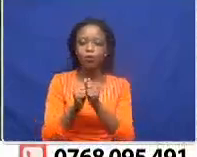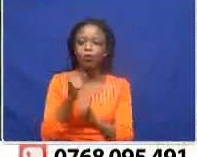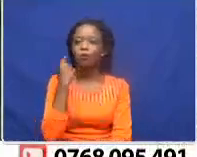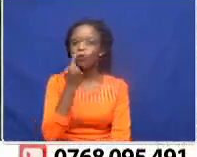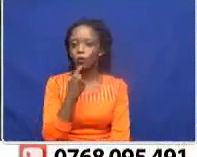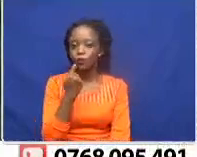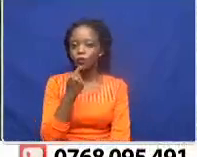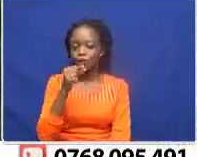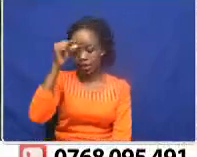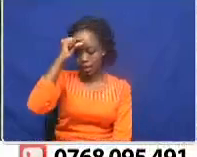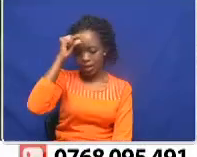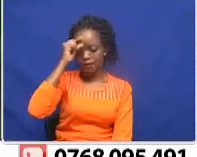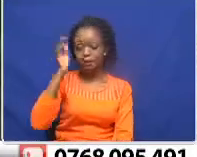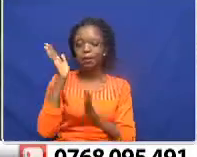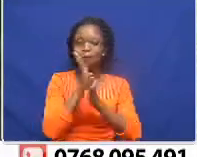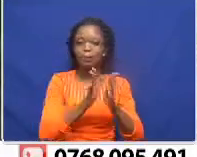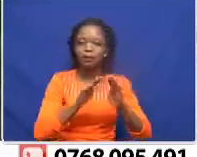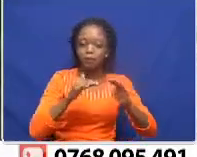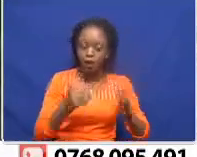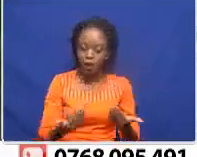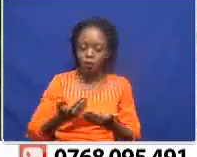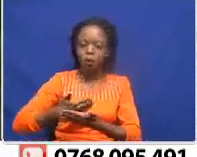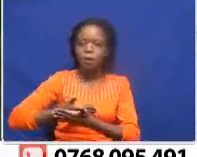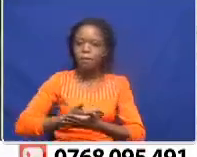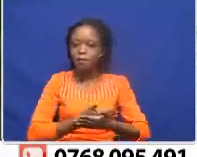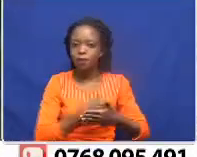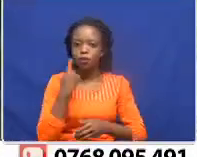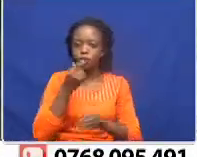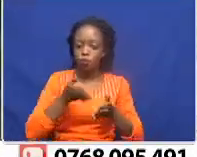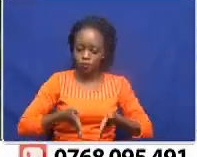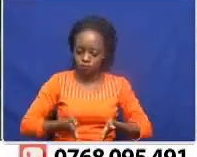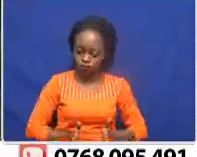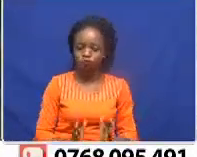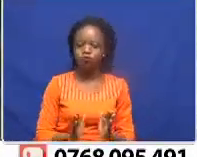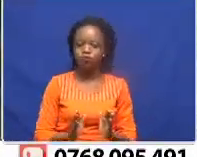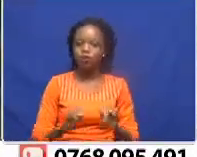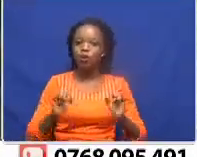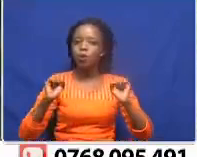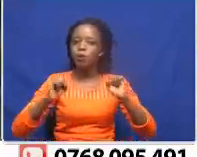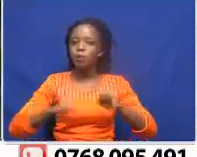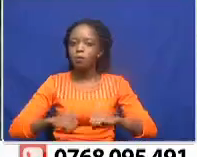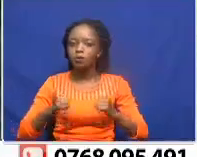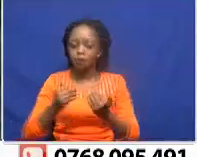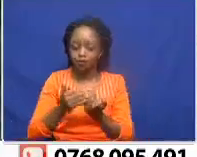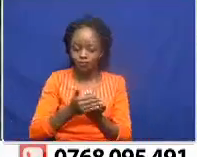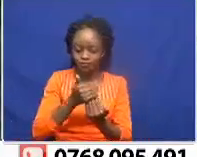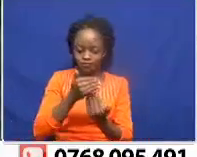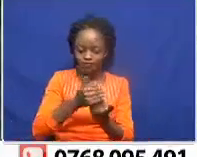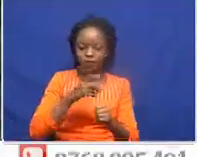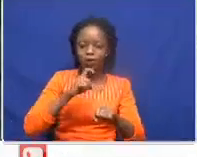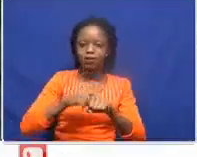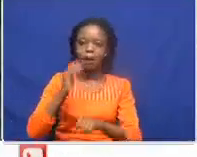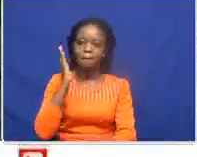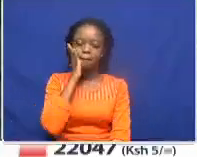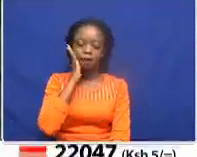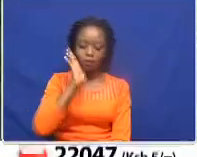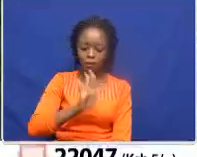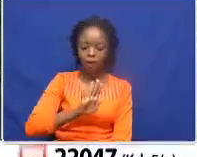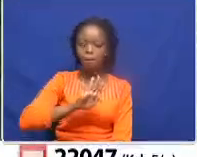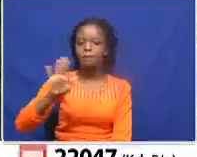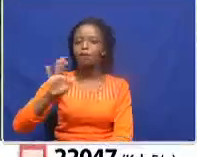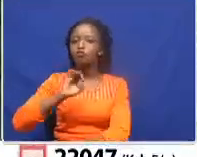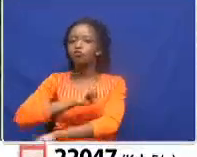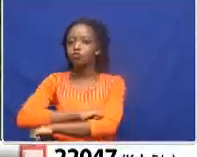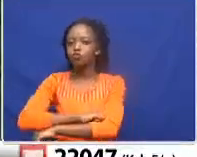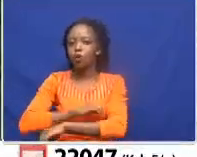serikali ikaorganize vile hawa watoto wadogo waliozaliwa wanaweza kuwa kuchungwa ili mama zao warudi shuleni,